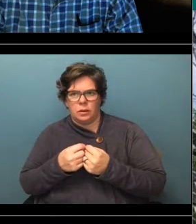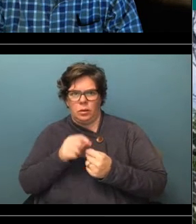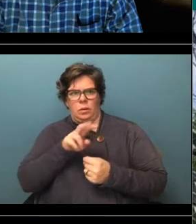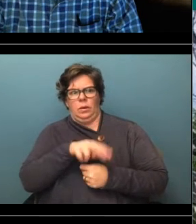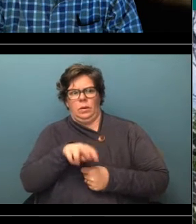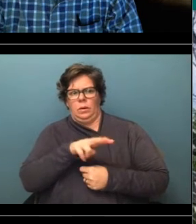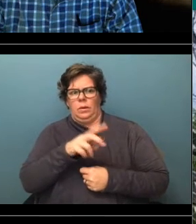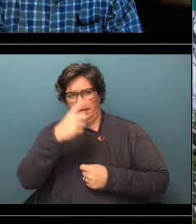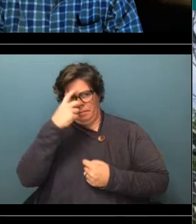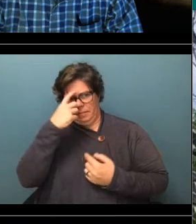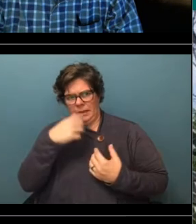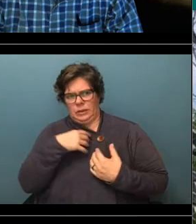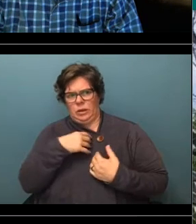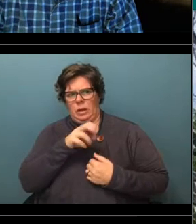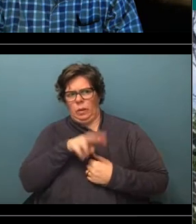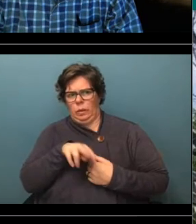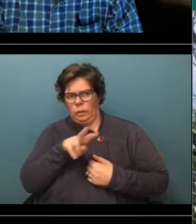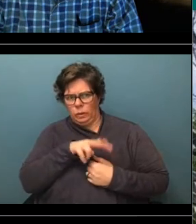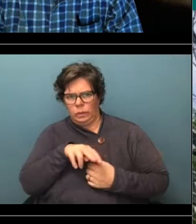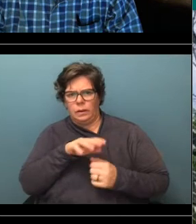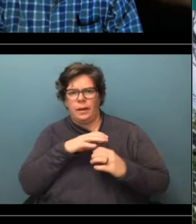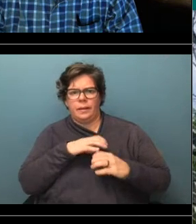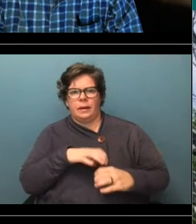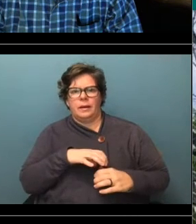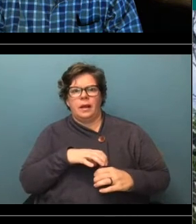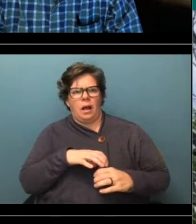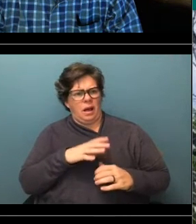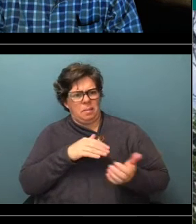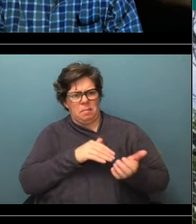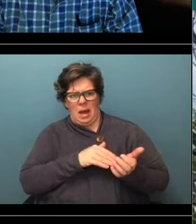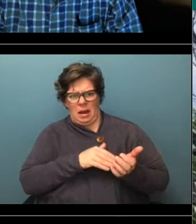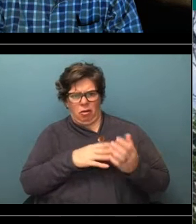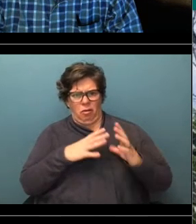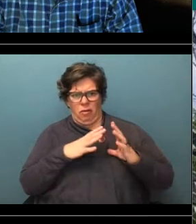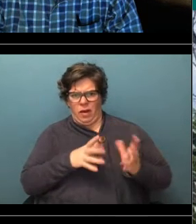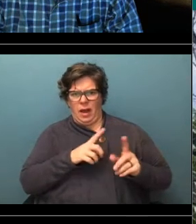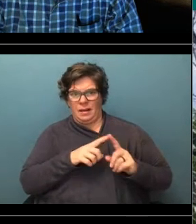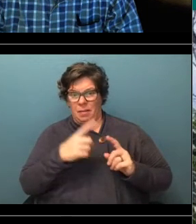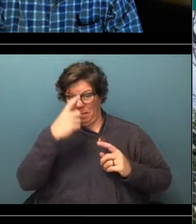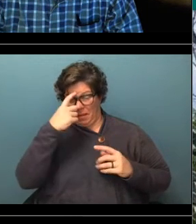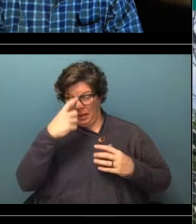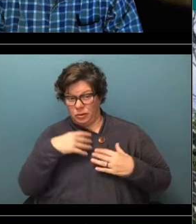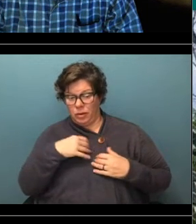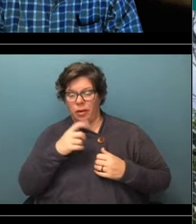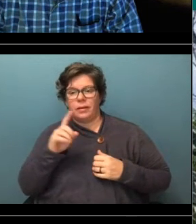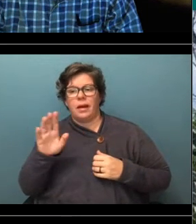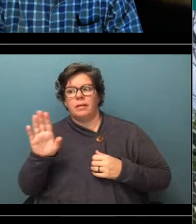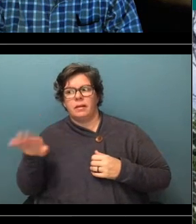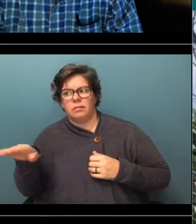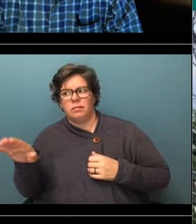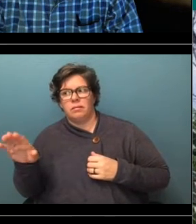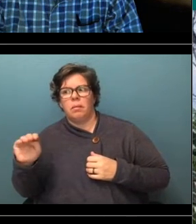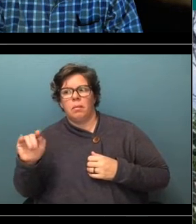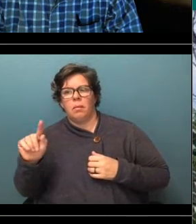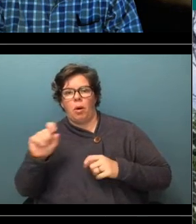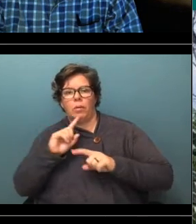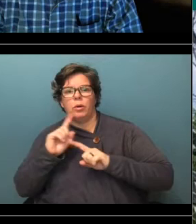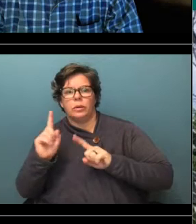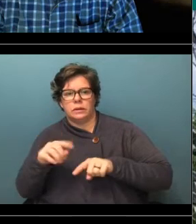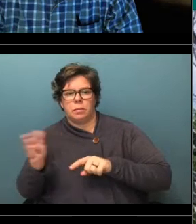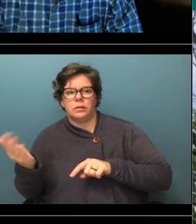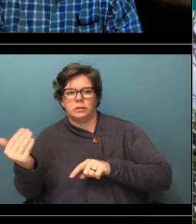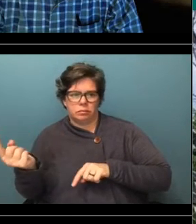health related and the client is medically cleared, then the mobile response teams can go out and follow up on those cases as we would